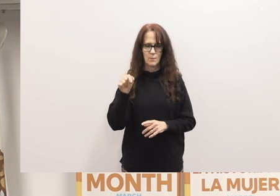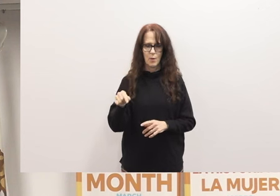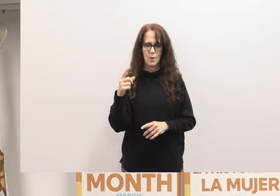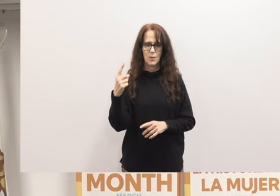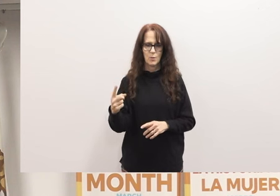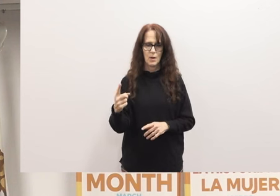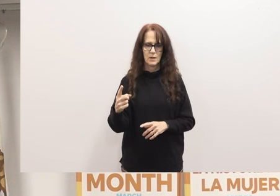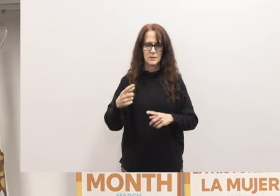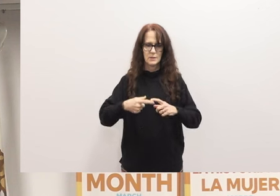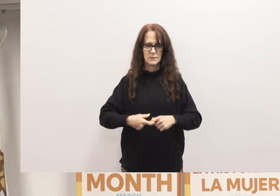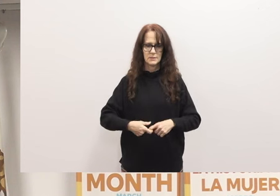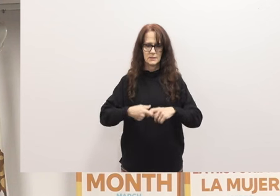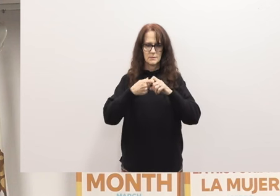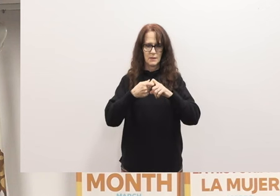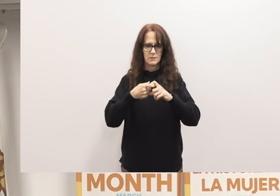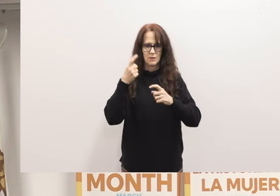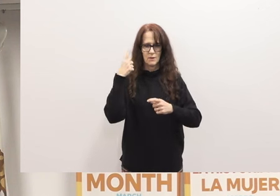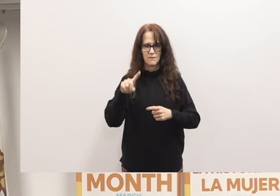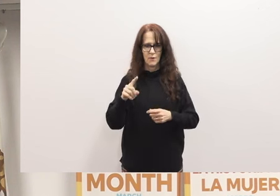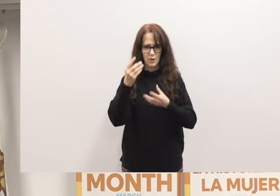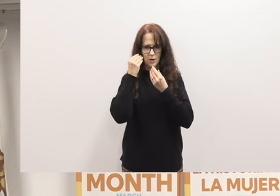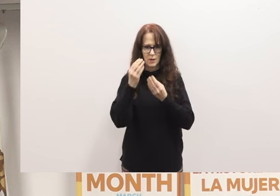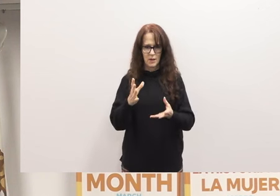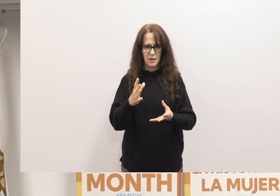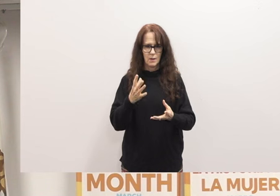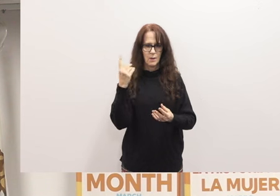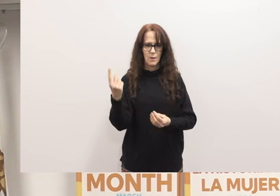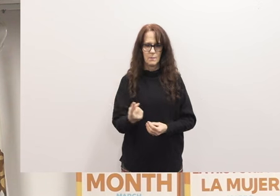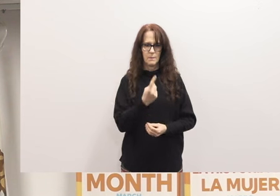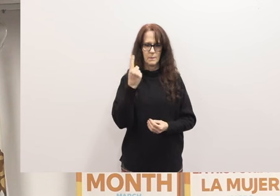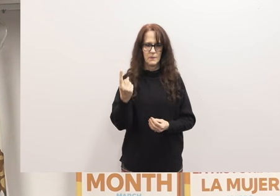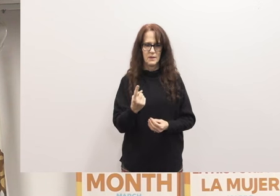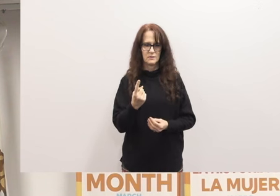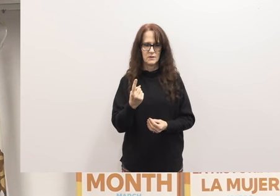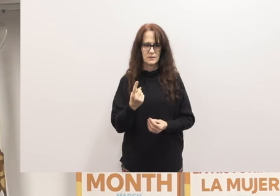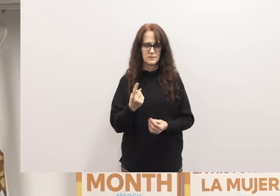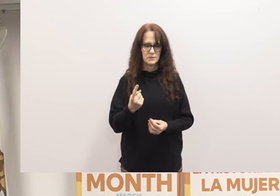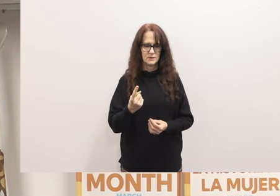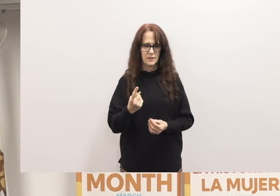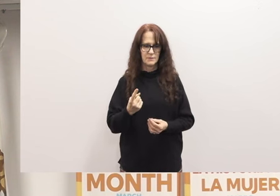5144.1, suspension, and this is for information only.